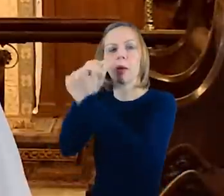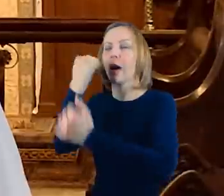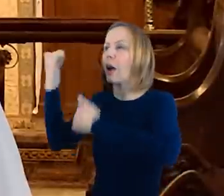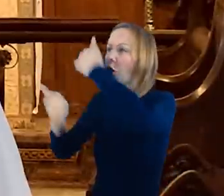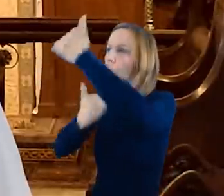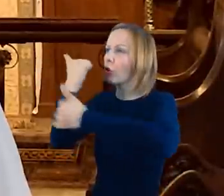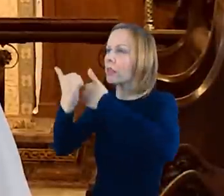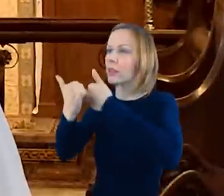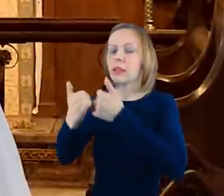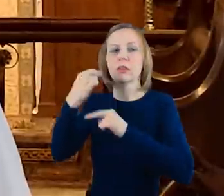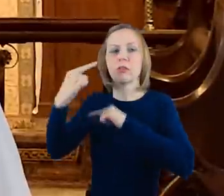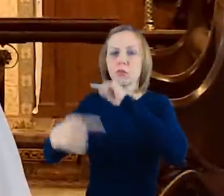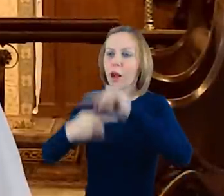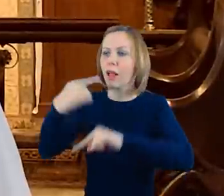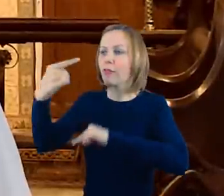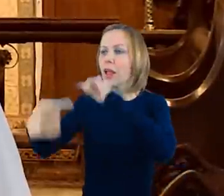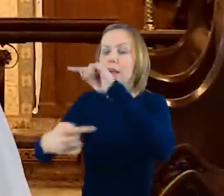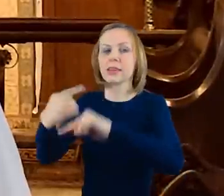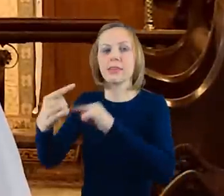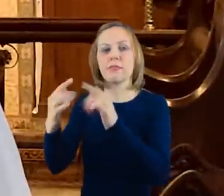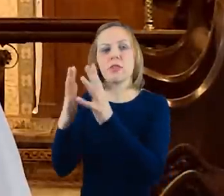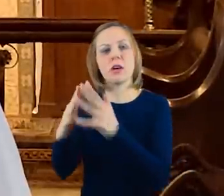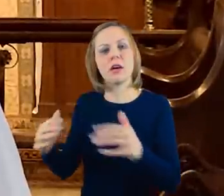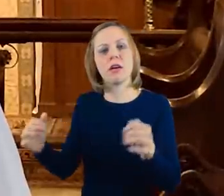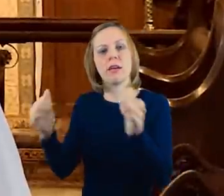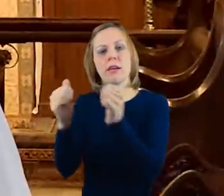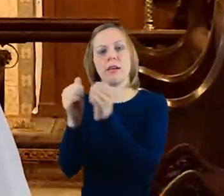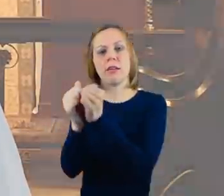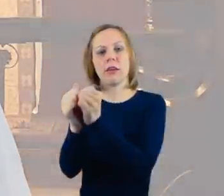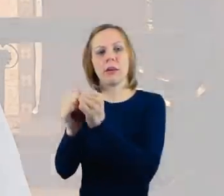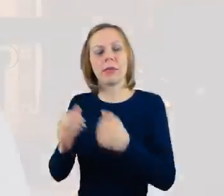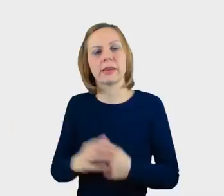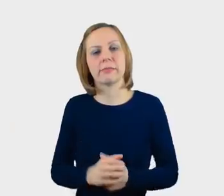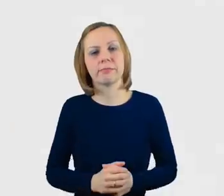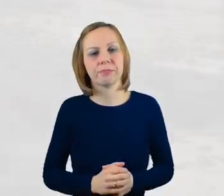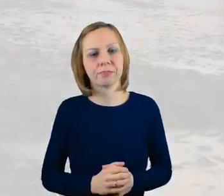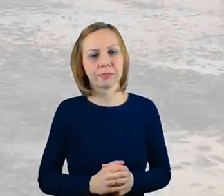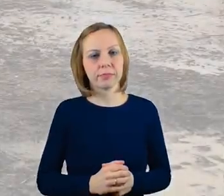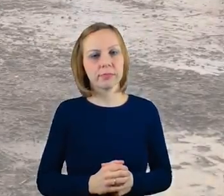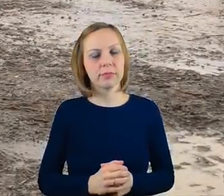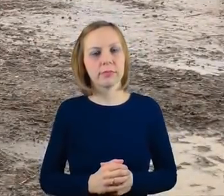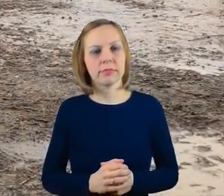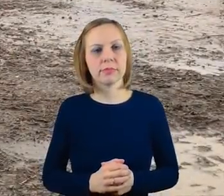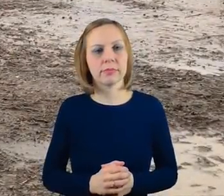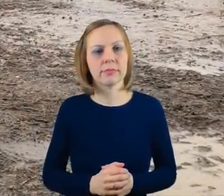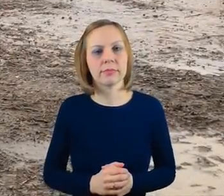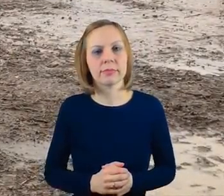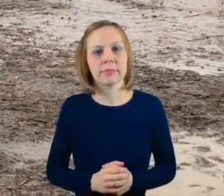glory, for ever and ever. Amen.